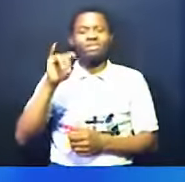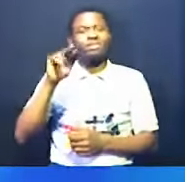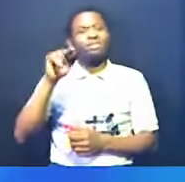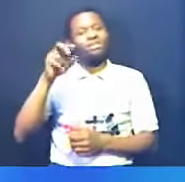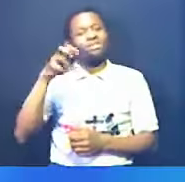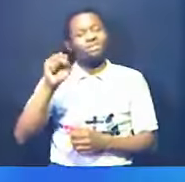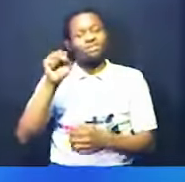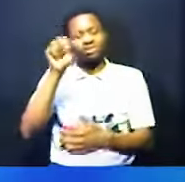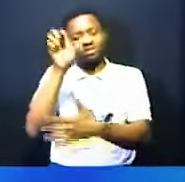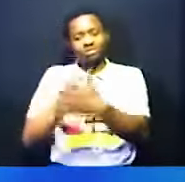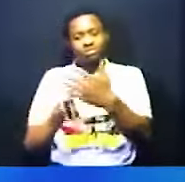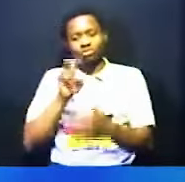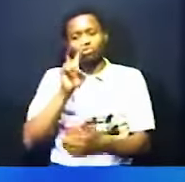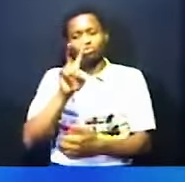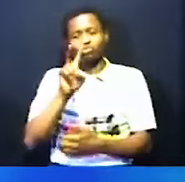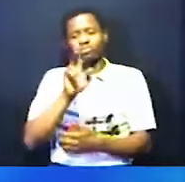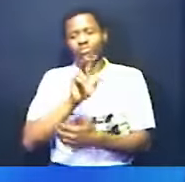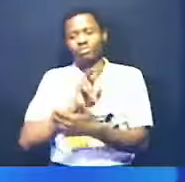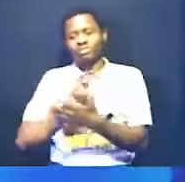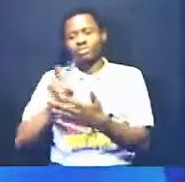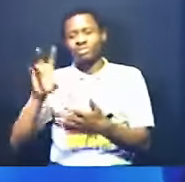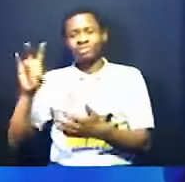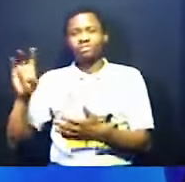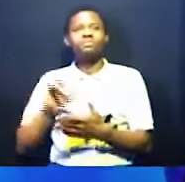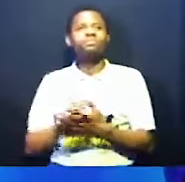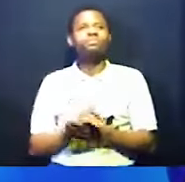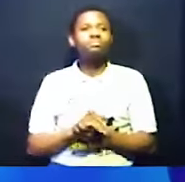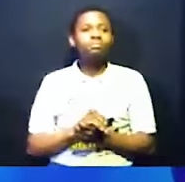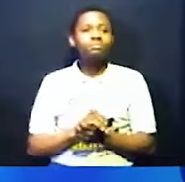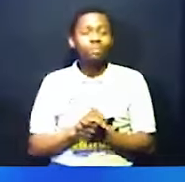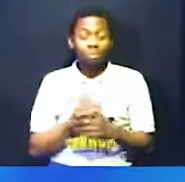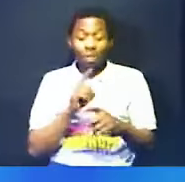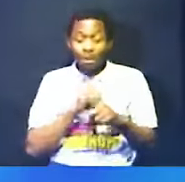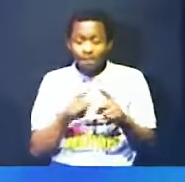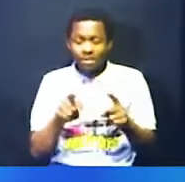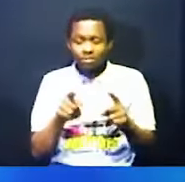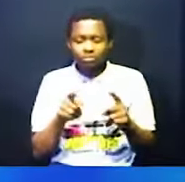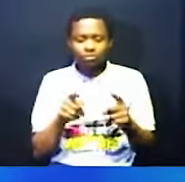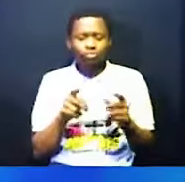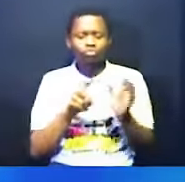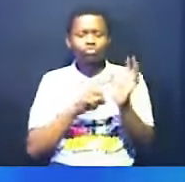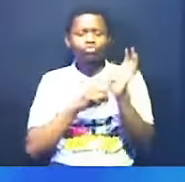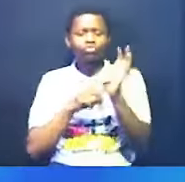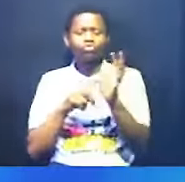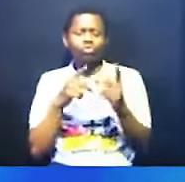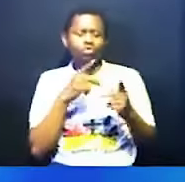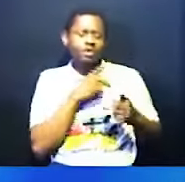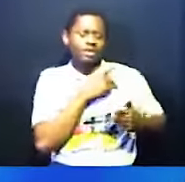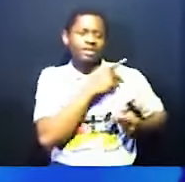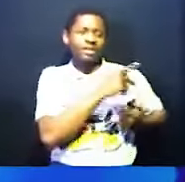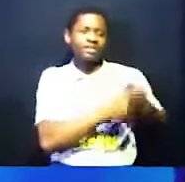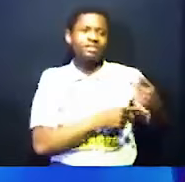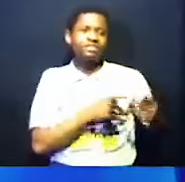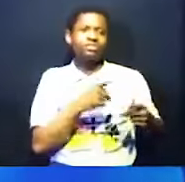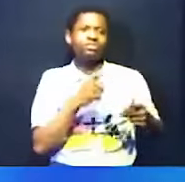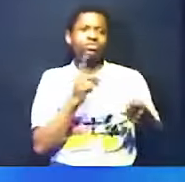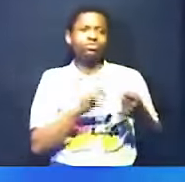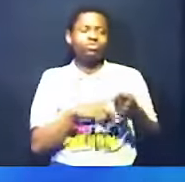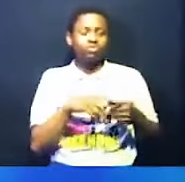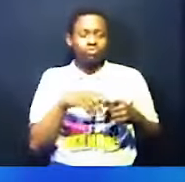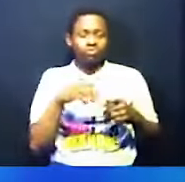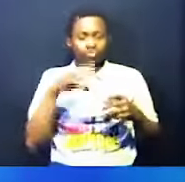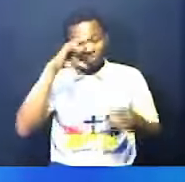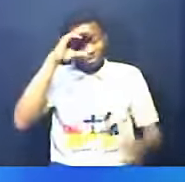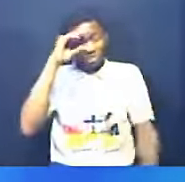But show kindness to the son of Basilea, to the sons of Basilea of Gilead, and let them